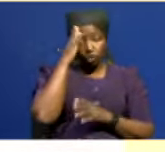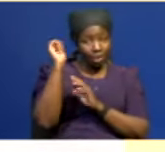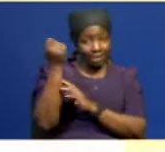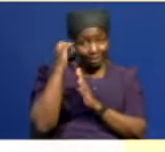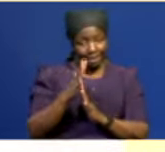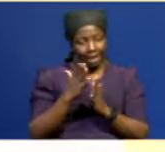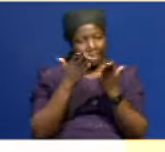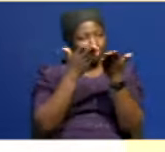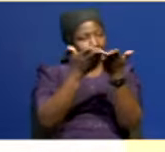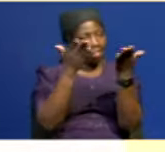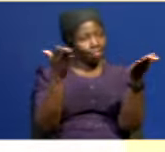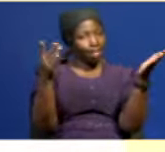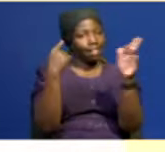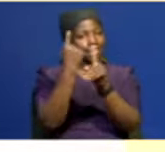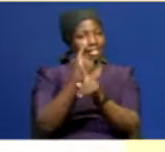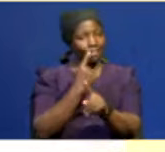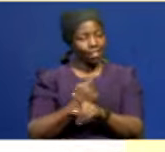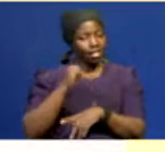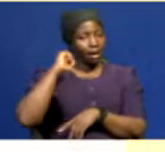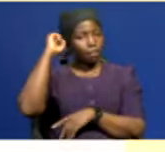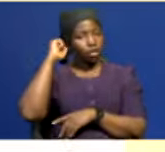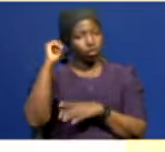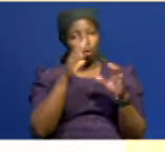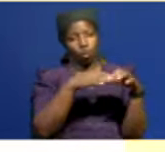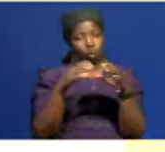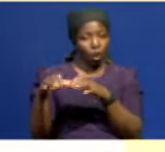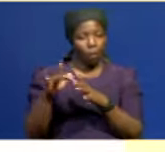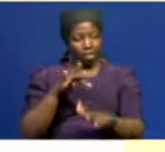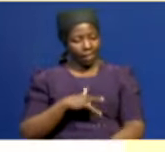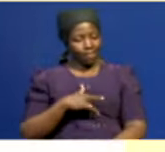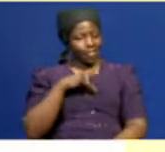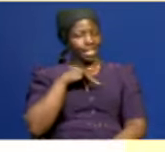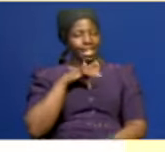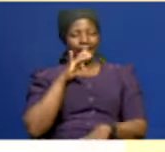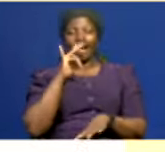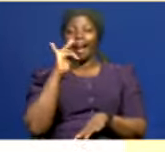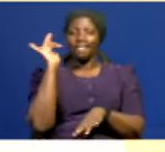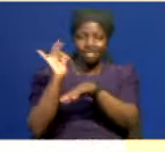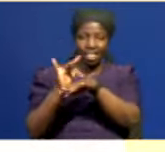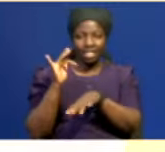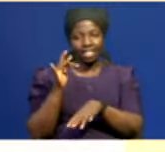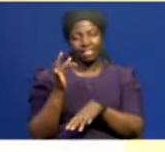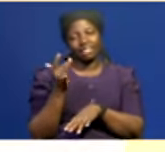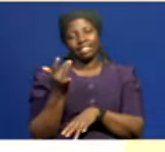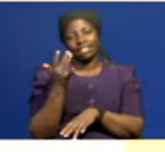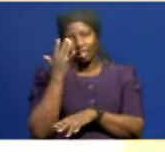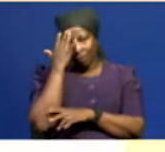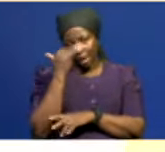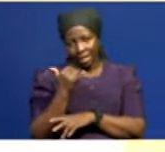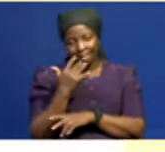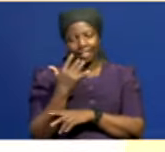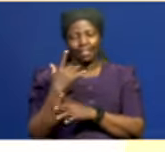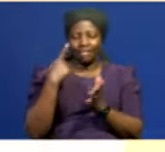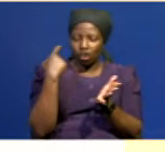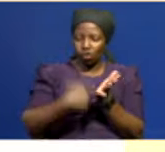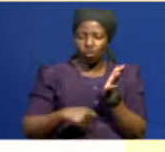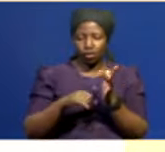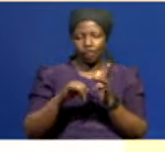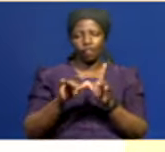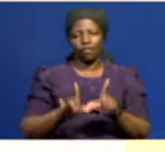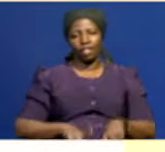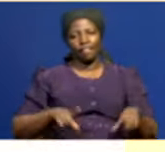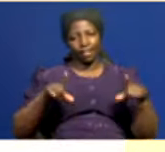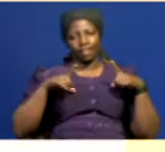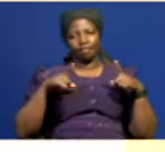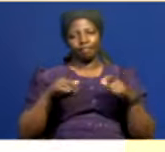across the political divide are feeling the heat of garama ya maisha.